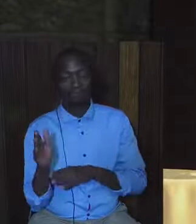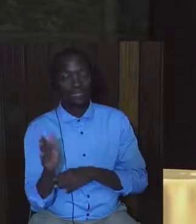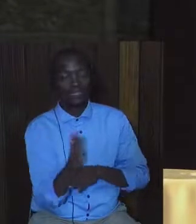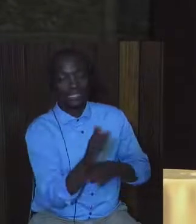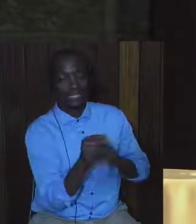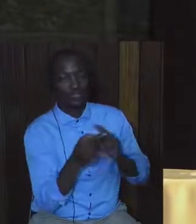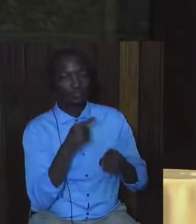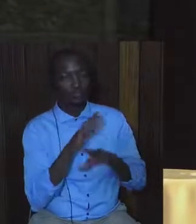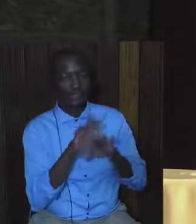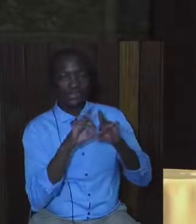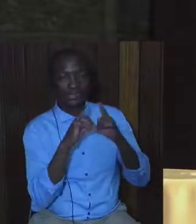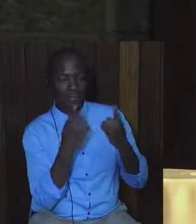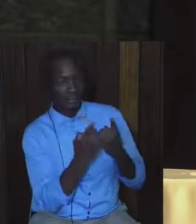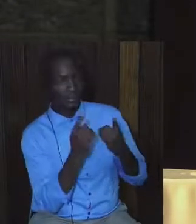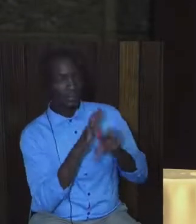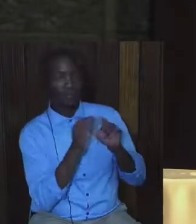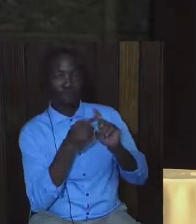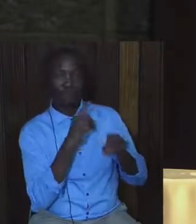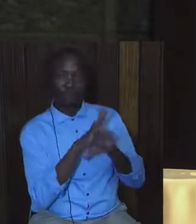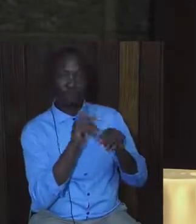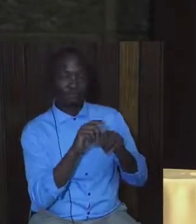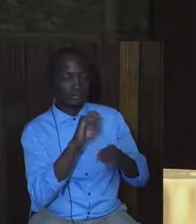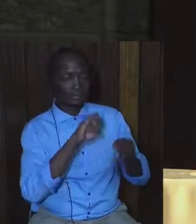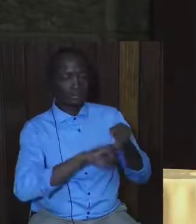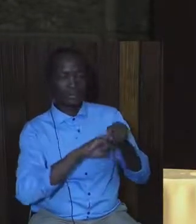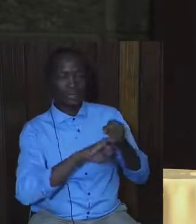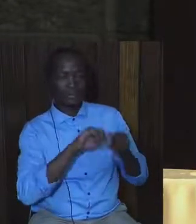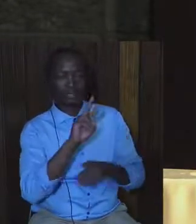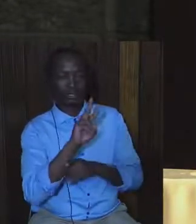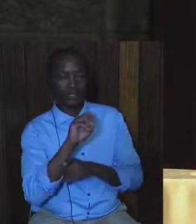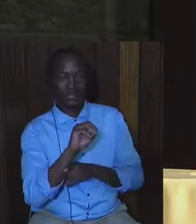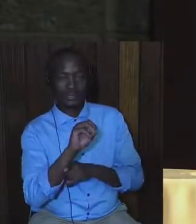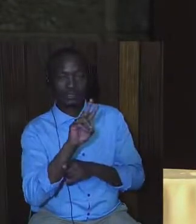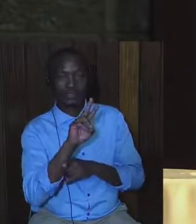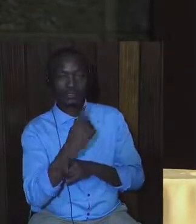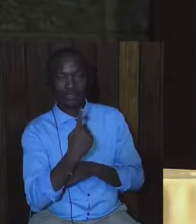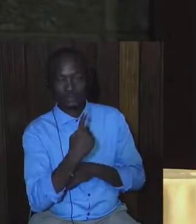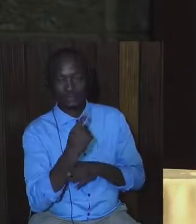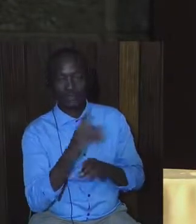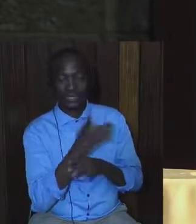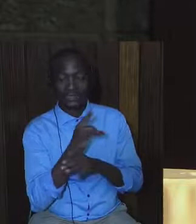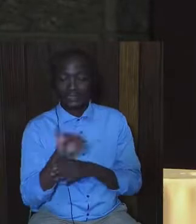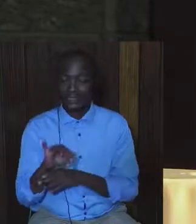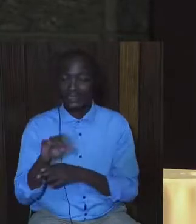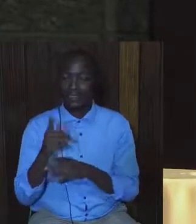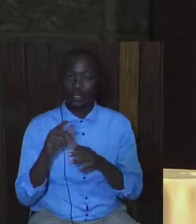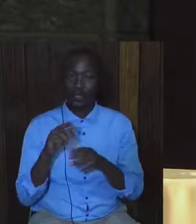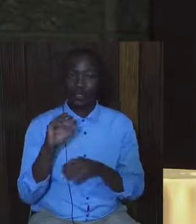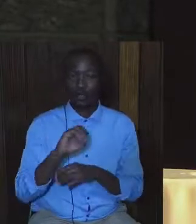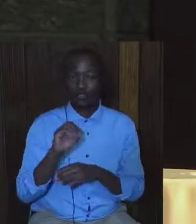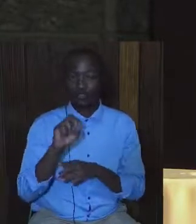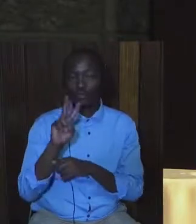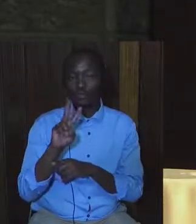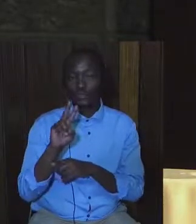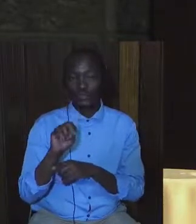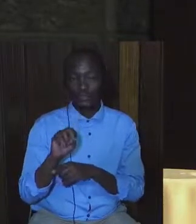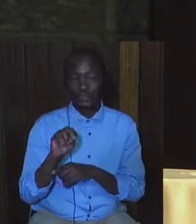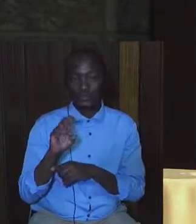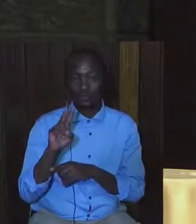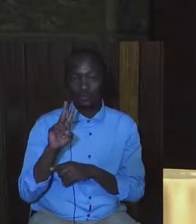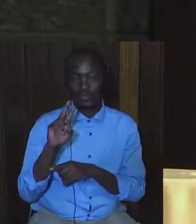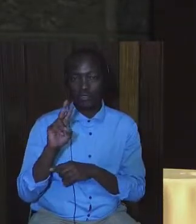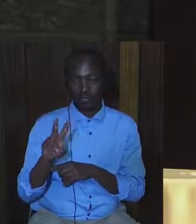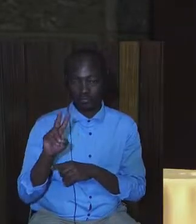department for the next from September 2021 till October 2022, and